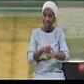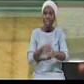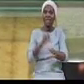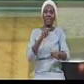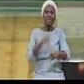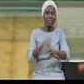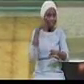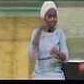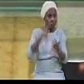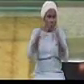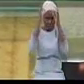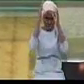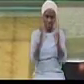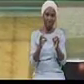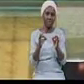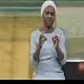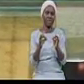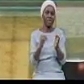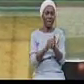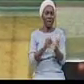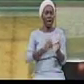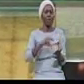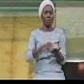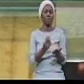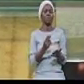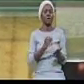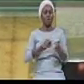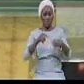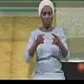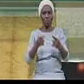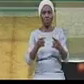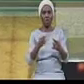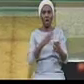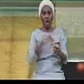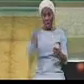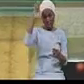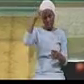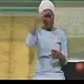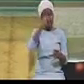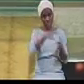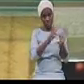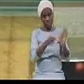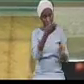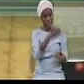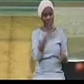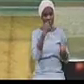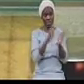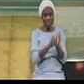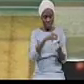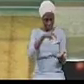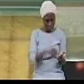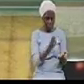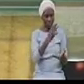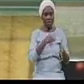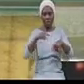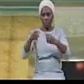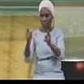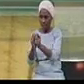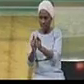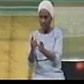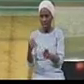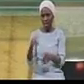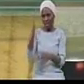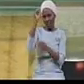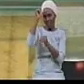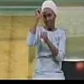to make up your mind, I will arise and go. And he arose, and then we are told, and came to his father.